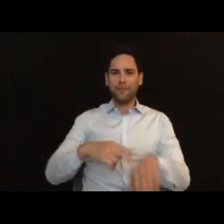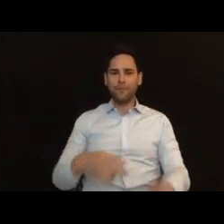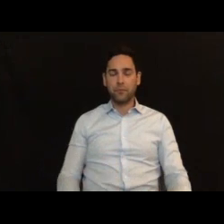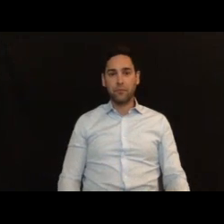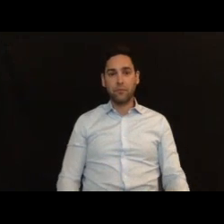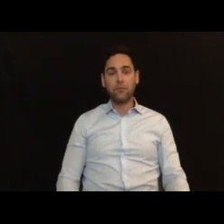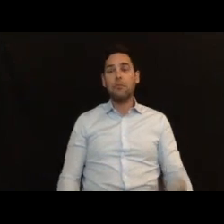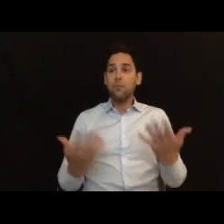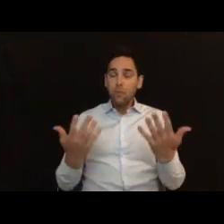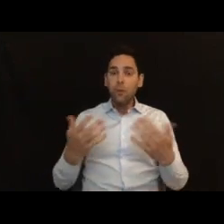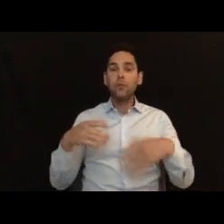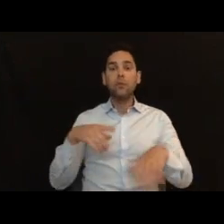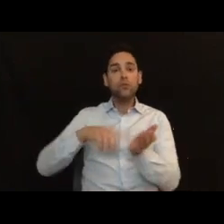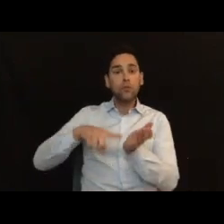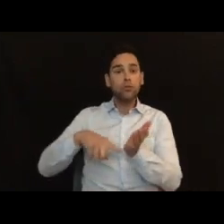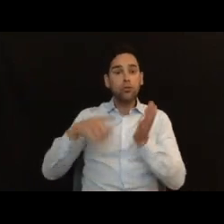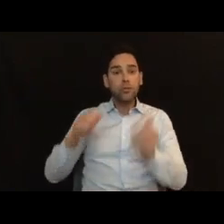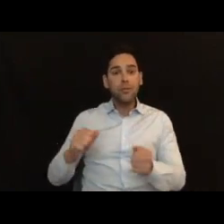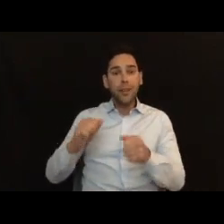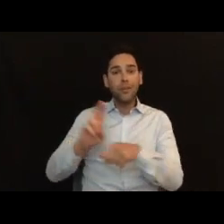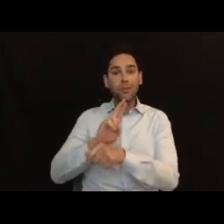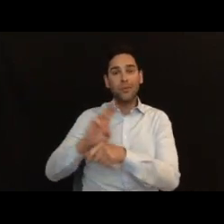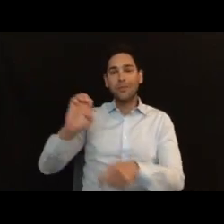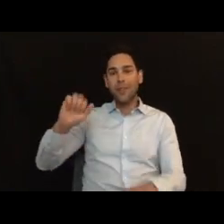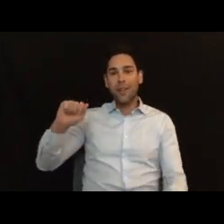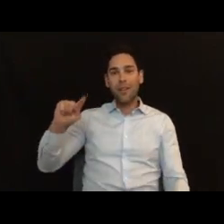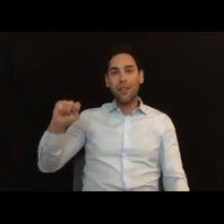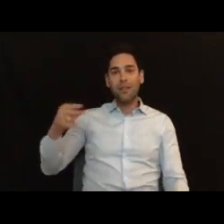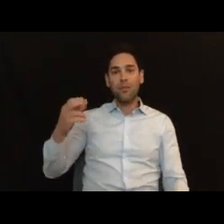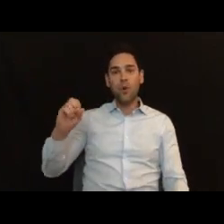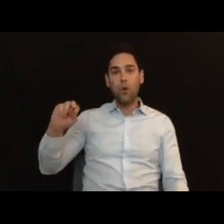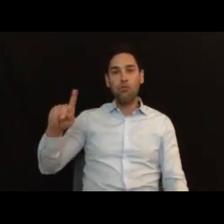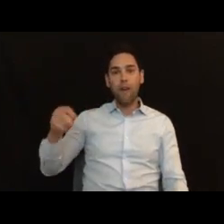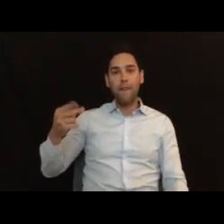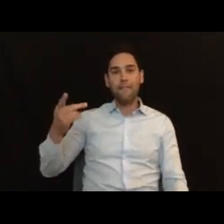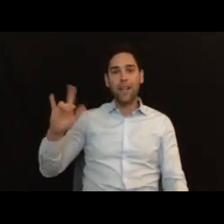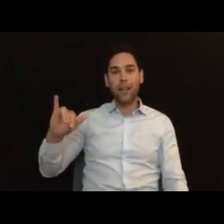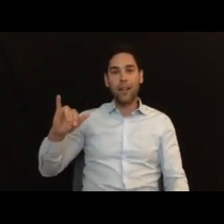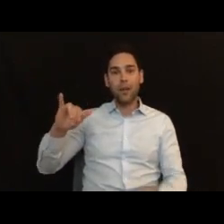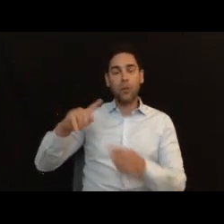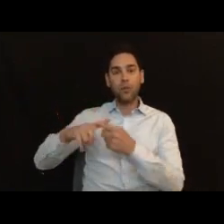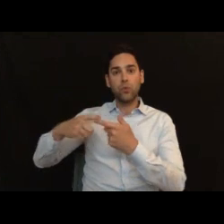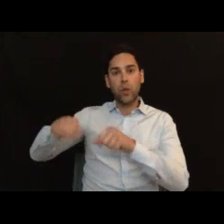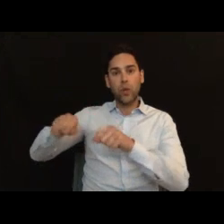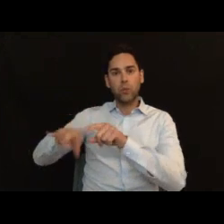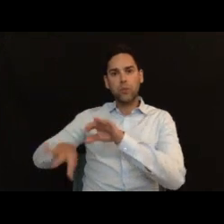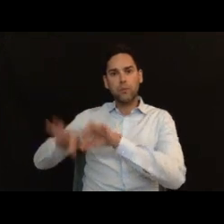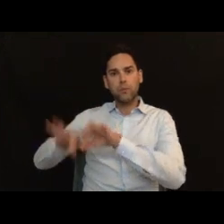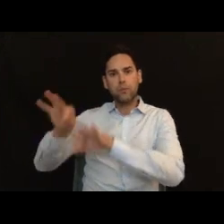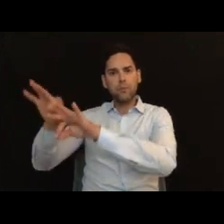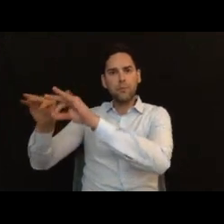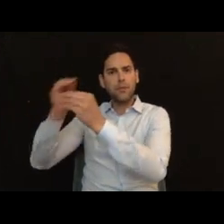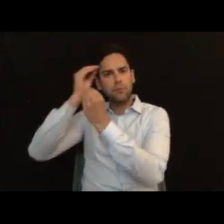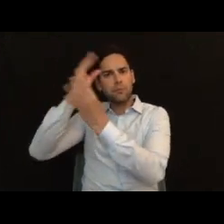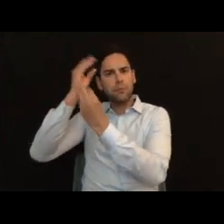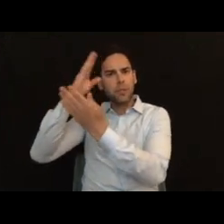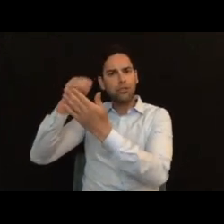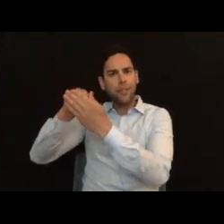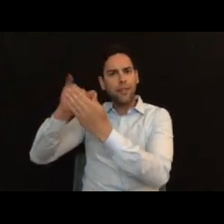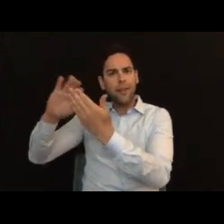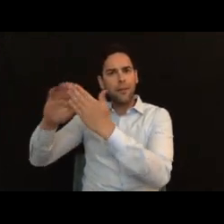insight about what the norms of the community are, in order to inform their interpretations of the